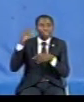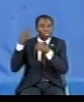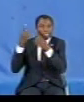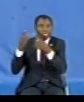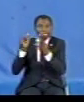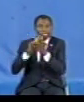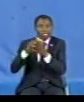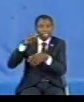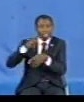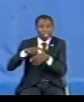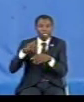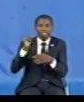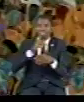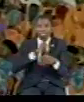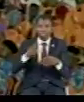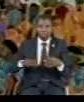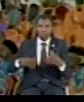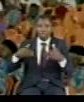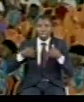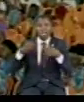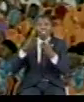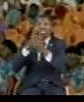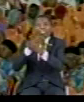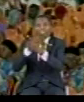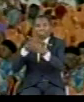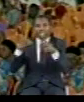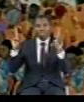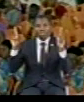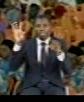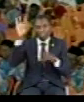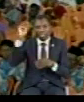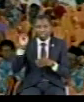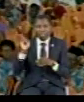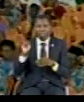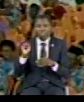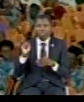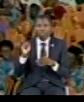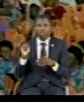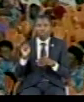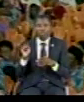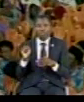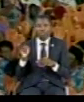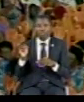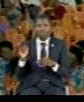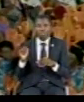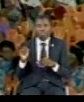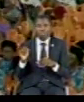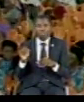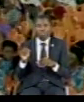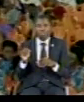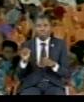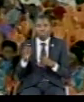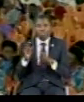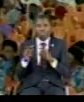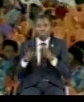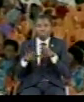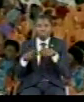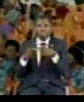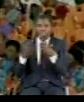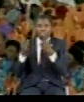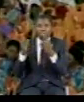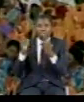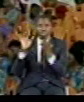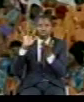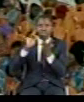Lord has delivered me. Praise the Lord. You are delivered. We go online now for testimonies